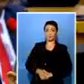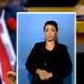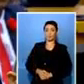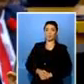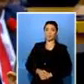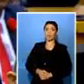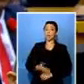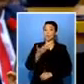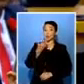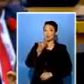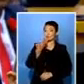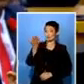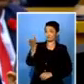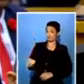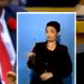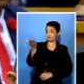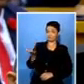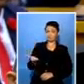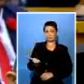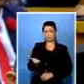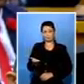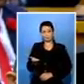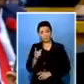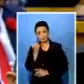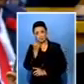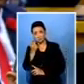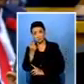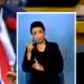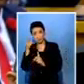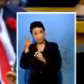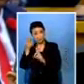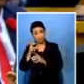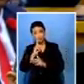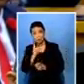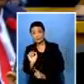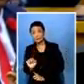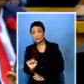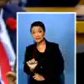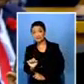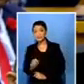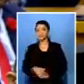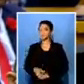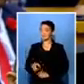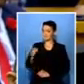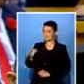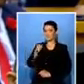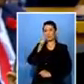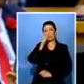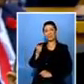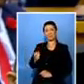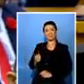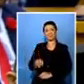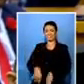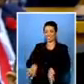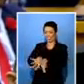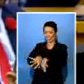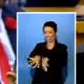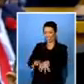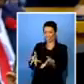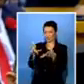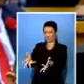It's a man who are you is on a point of order? An incorrigible man, rotten to the